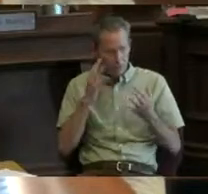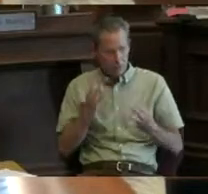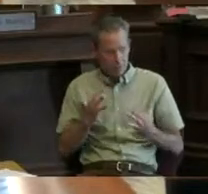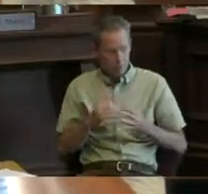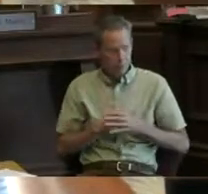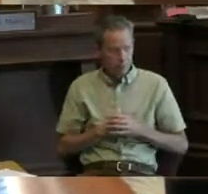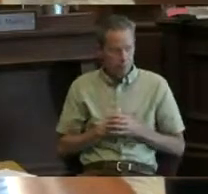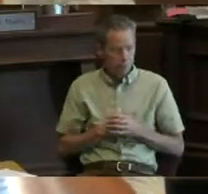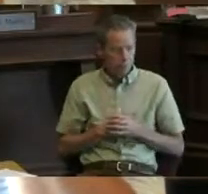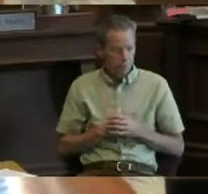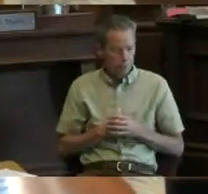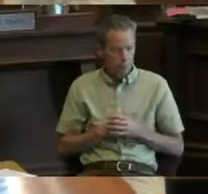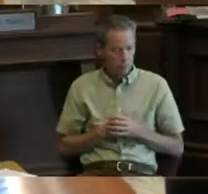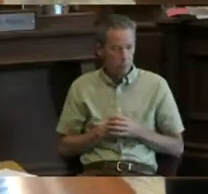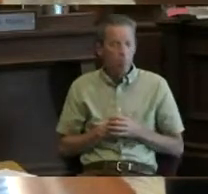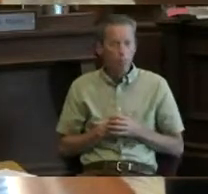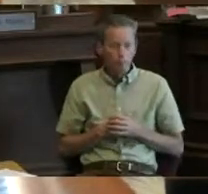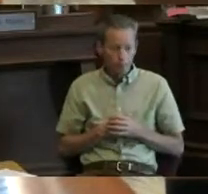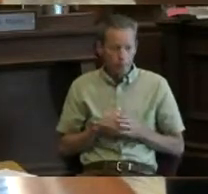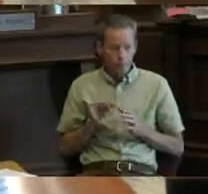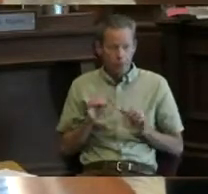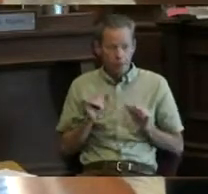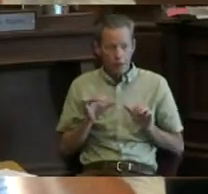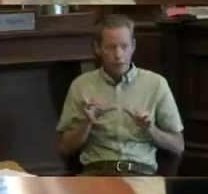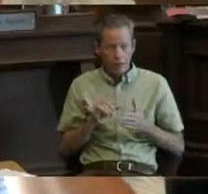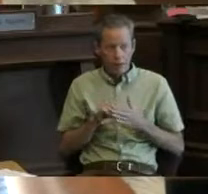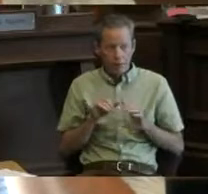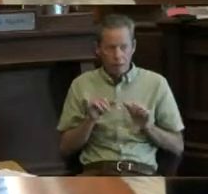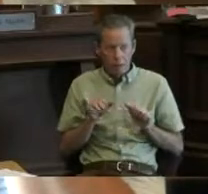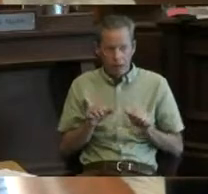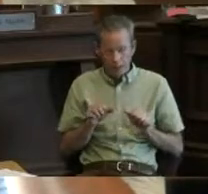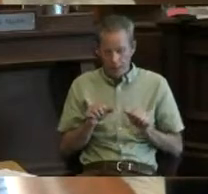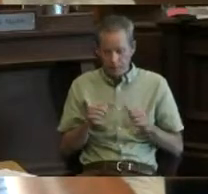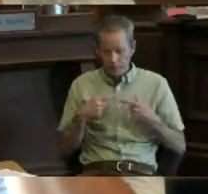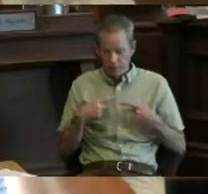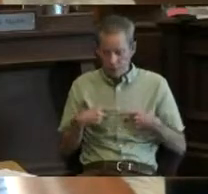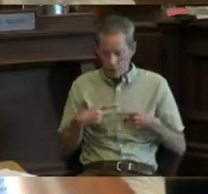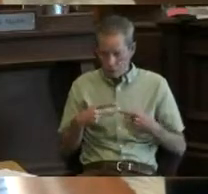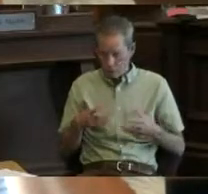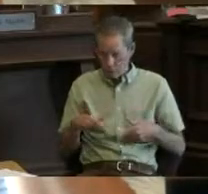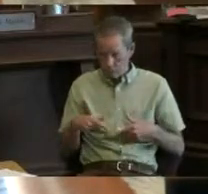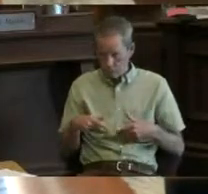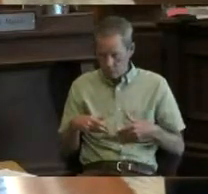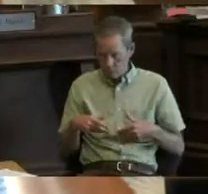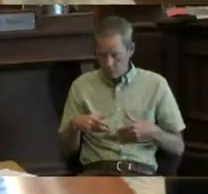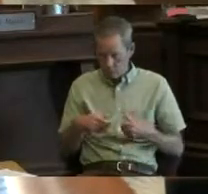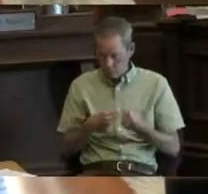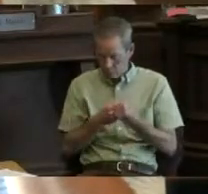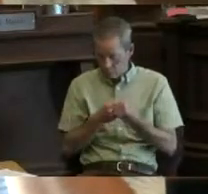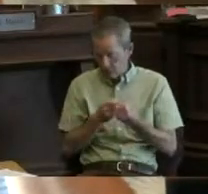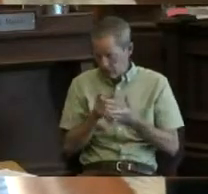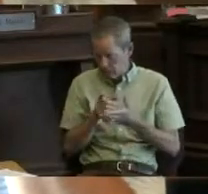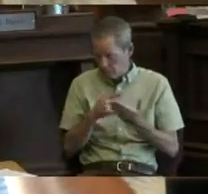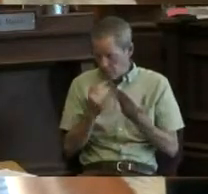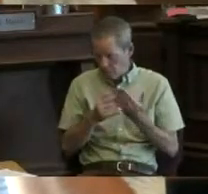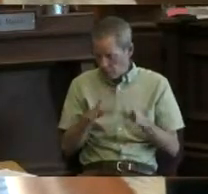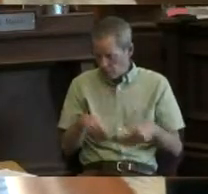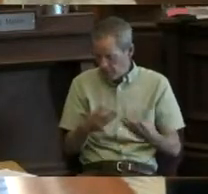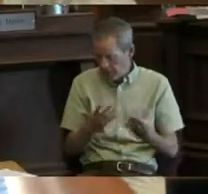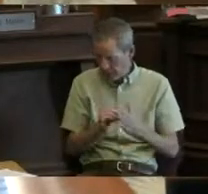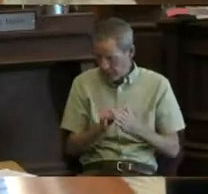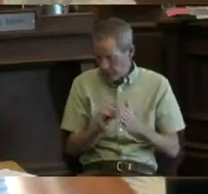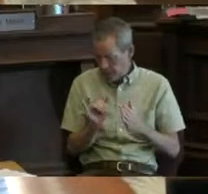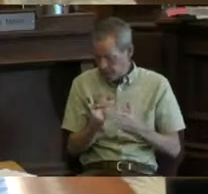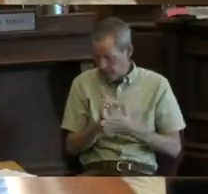by operators. And so if we can do them, and if we can give them the physical cues to do that, which this project does as designed, I think you're gonna